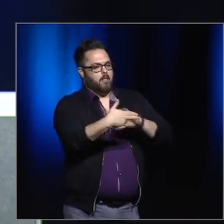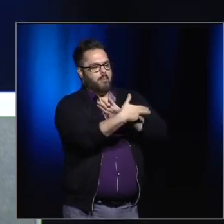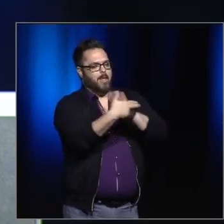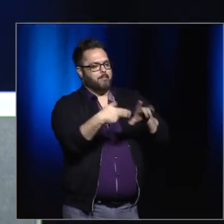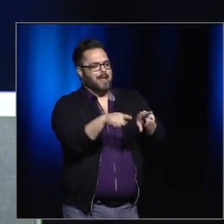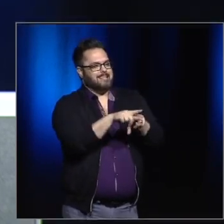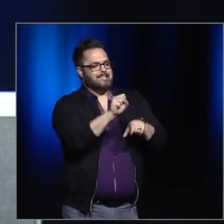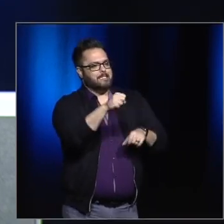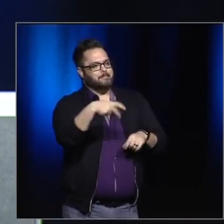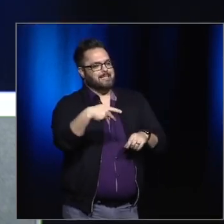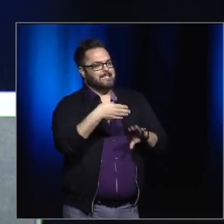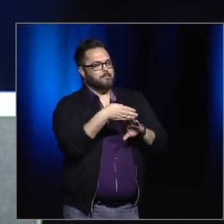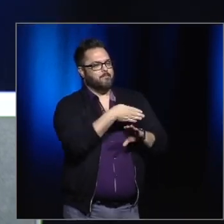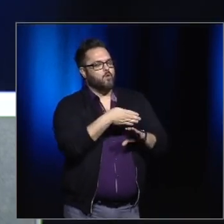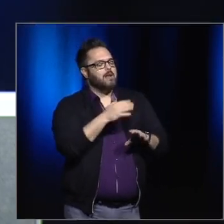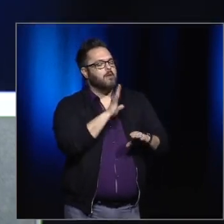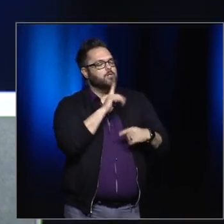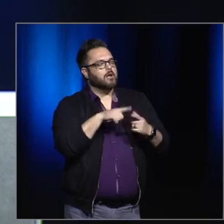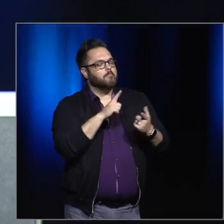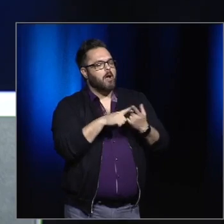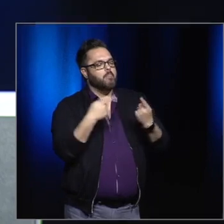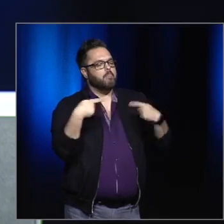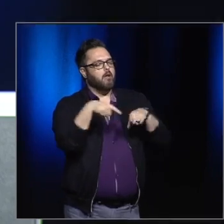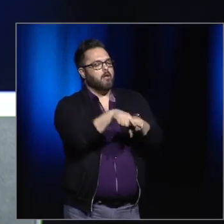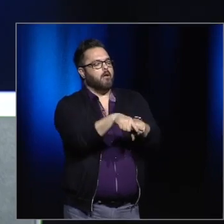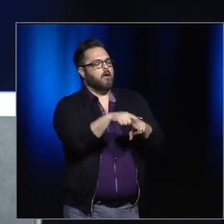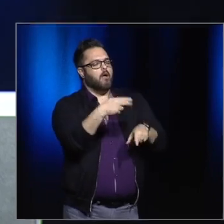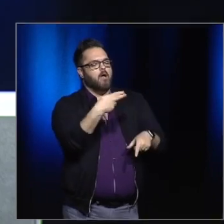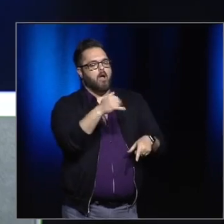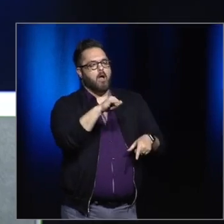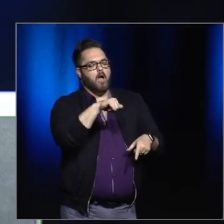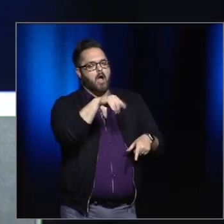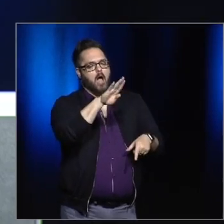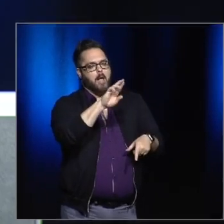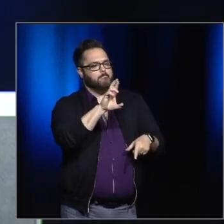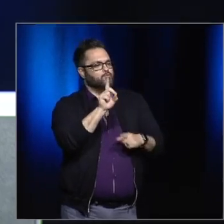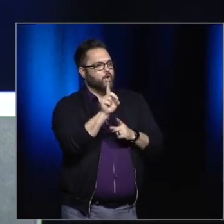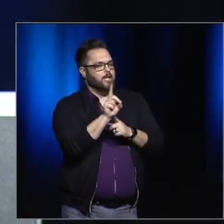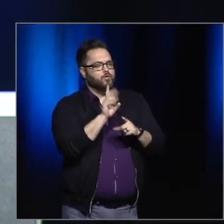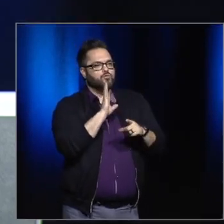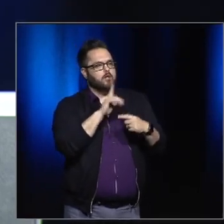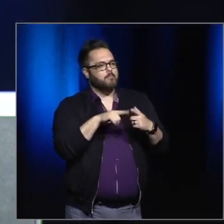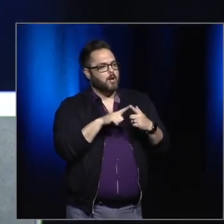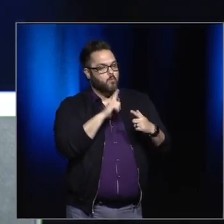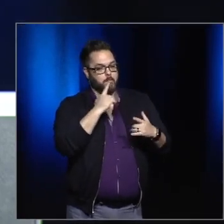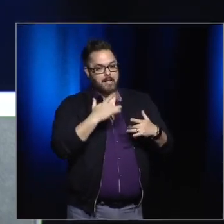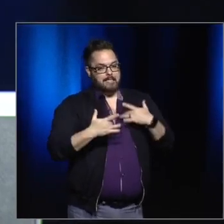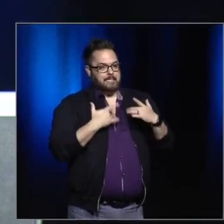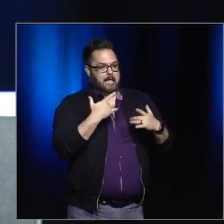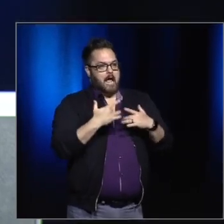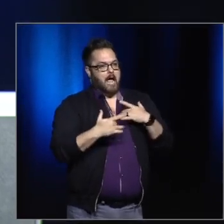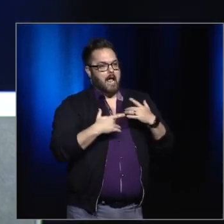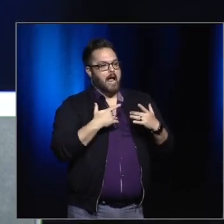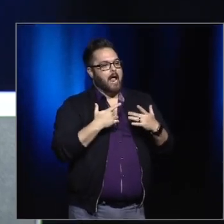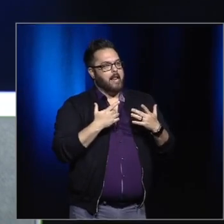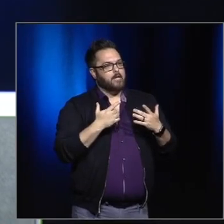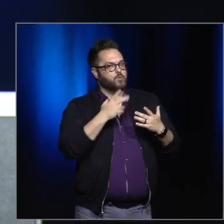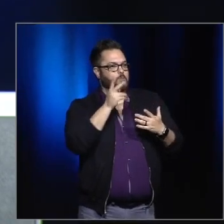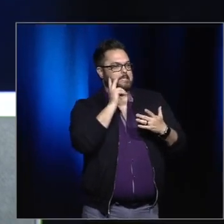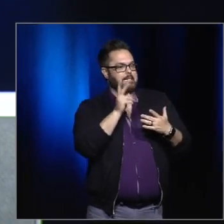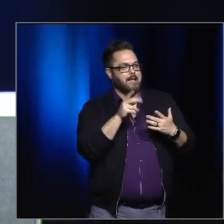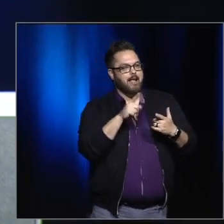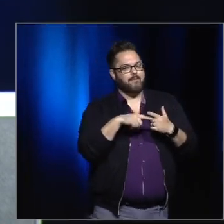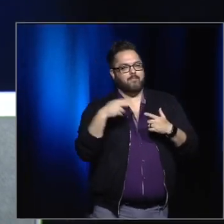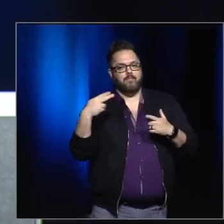ask about the hybridization you were talking about. I know you mentioned it would be really exciting from kind of a novelty perspective,